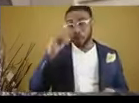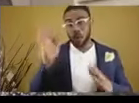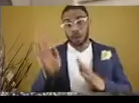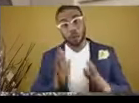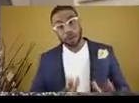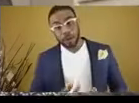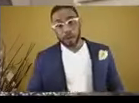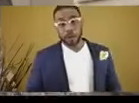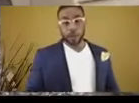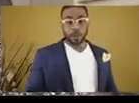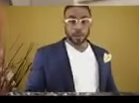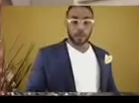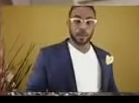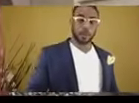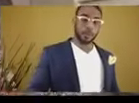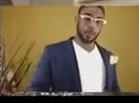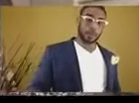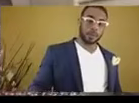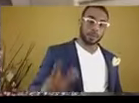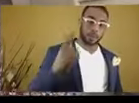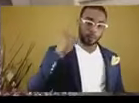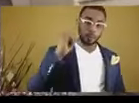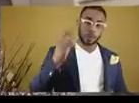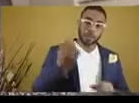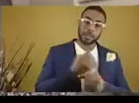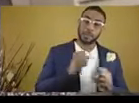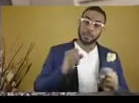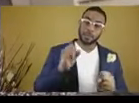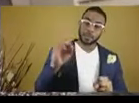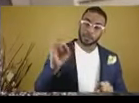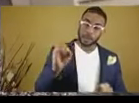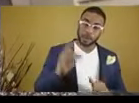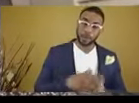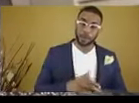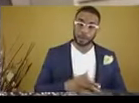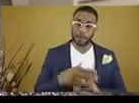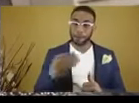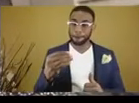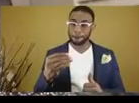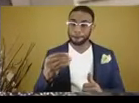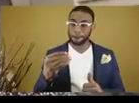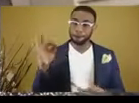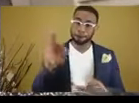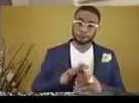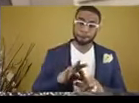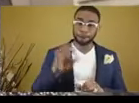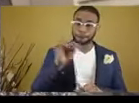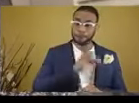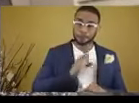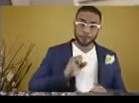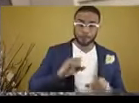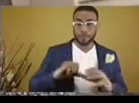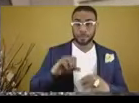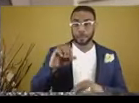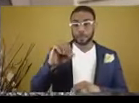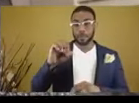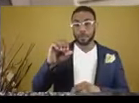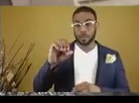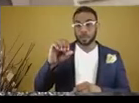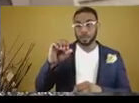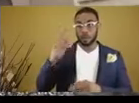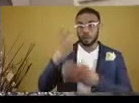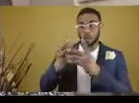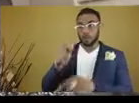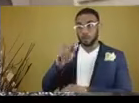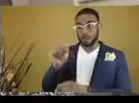organizers for saving democracy and electing Senators Ossoff and Warnock to change the balance of